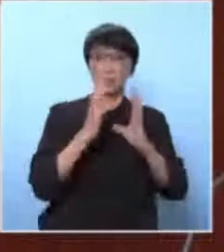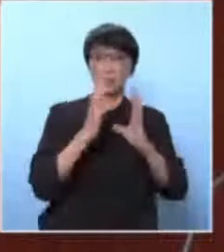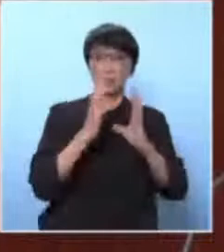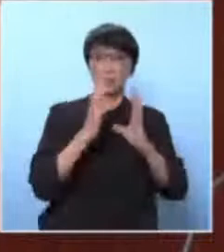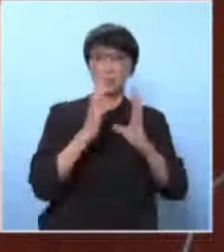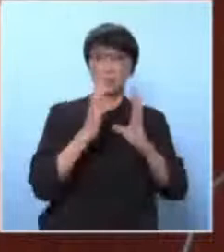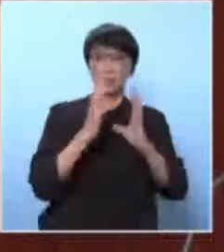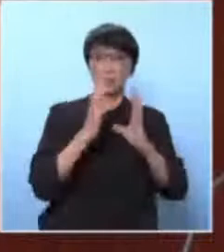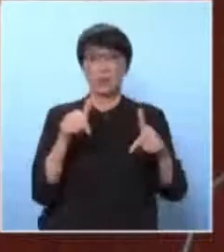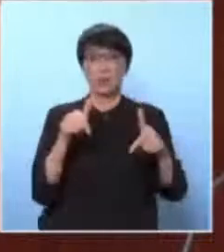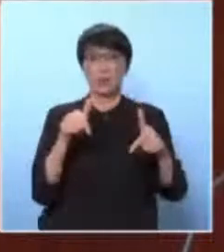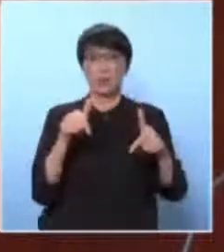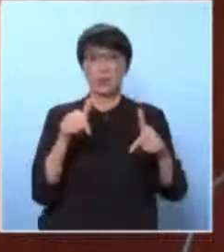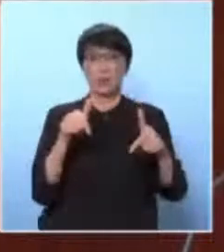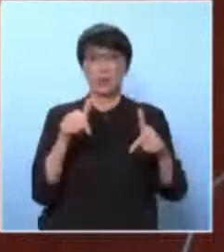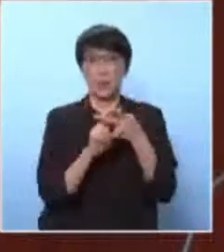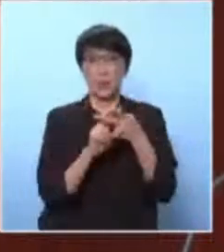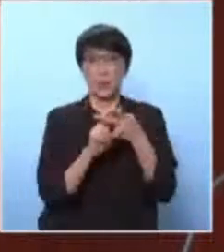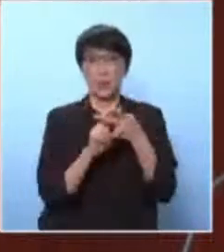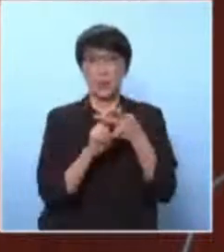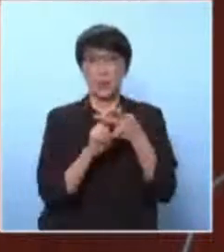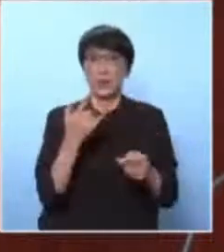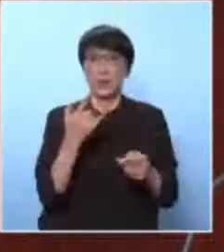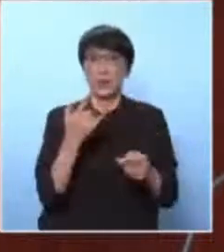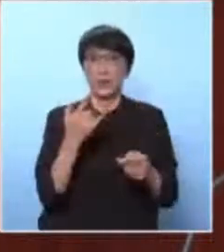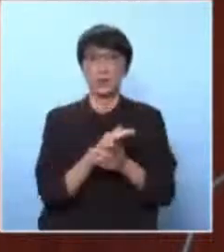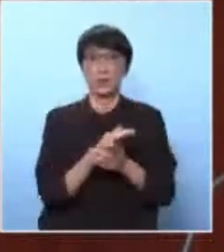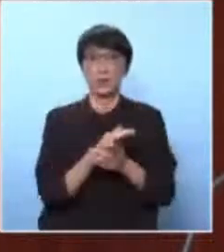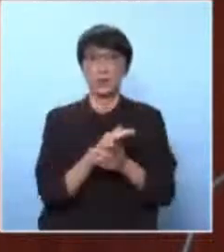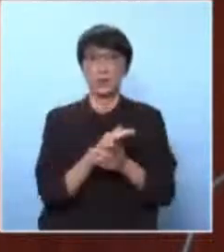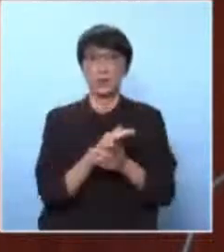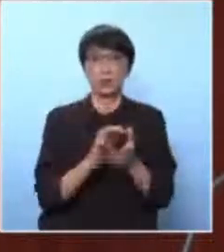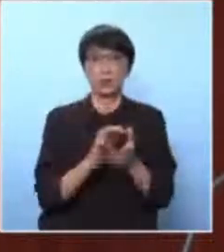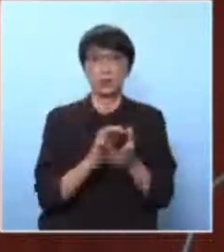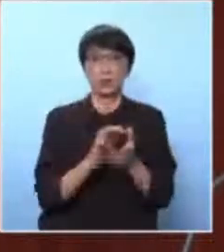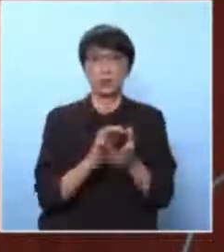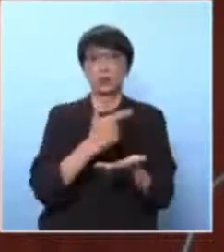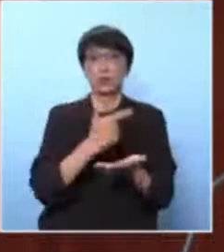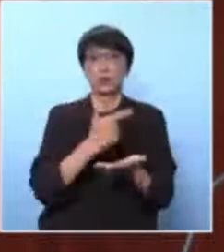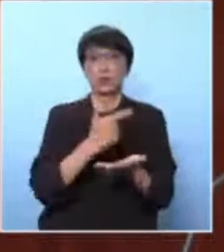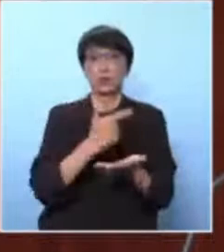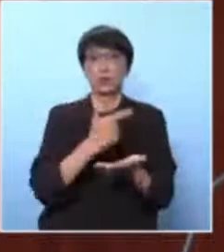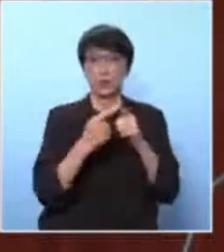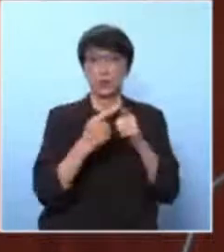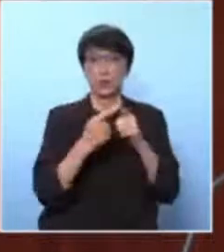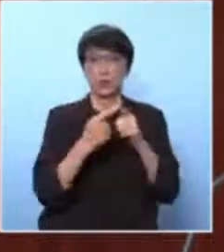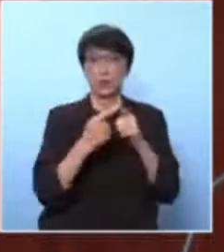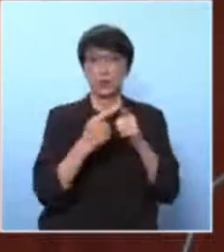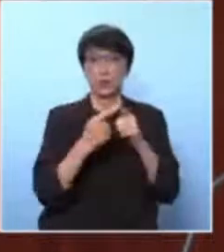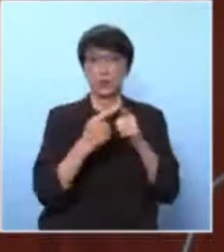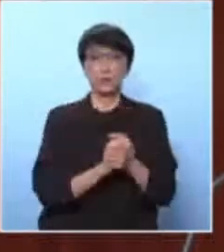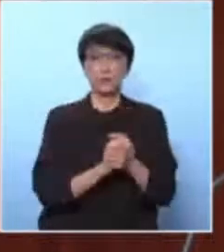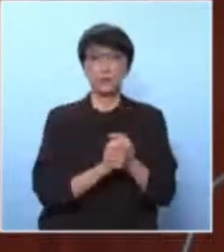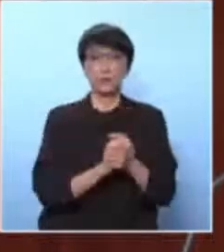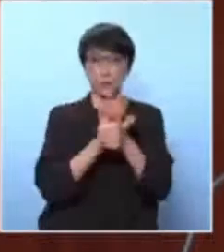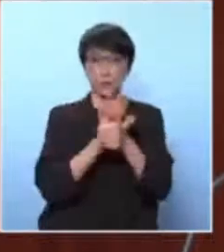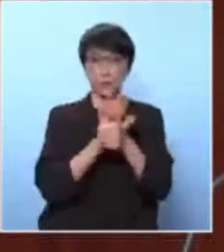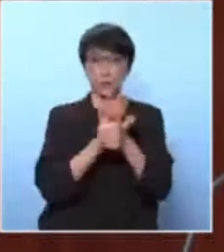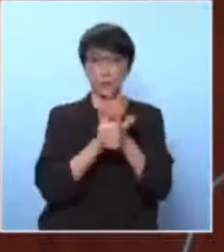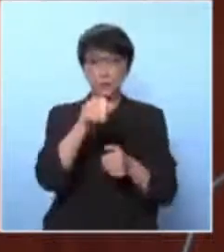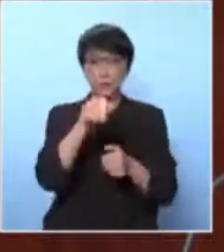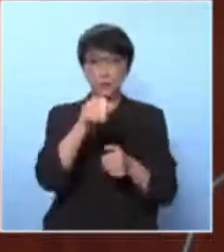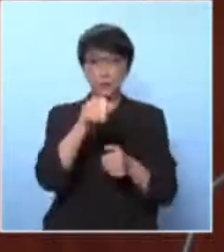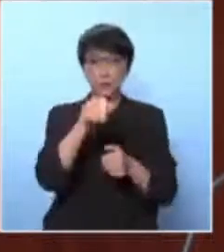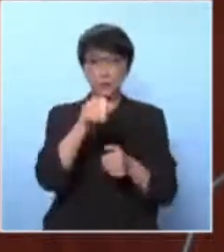Ethnic minorities, or EMs, form an integral part of Hong Kong. The government has been providing them with services and support